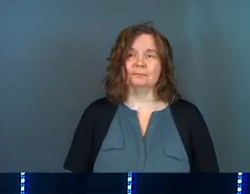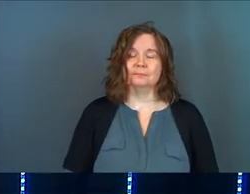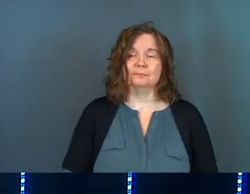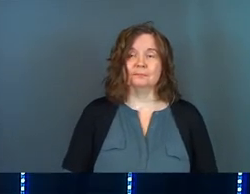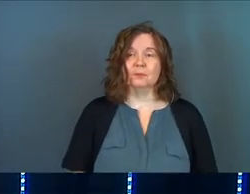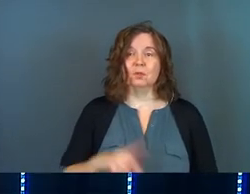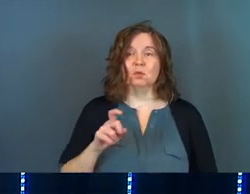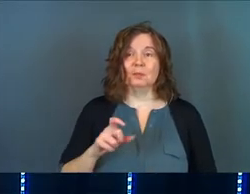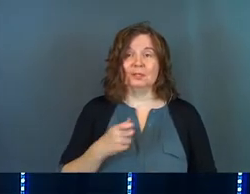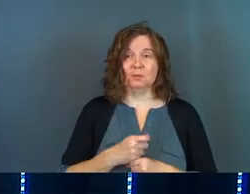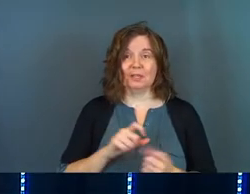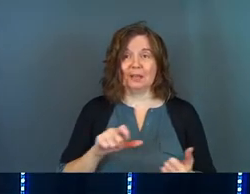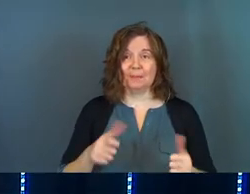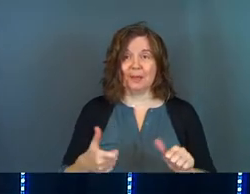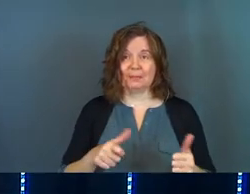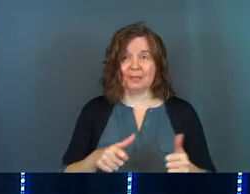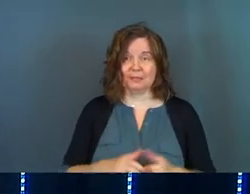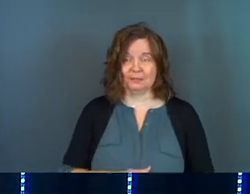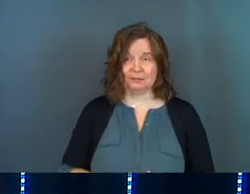Amen. You need to get baptized.